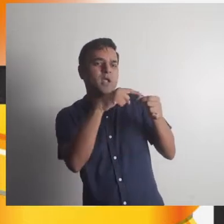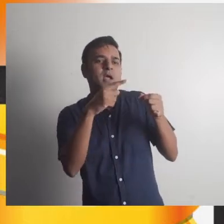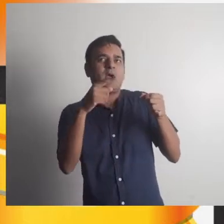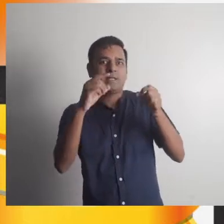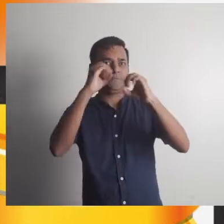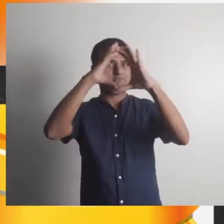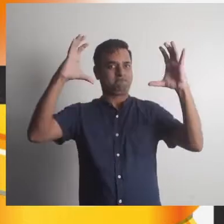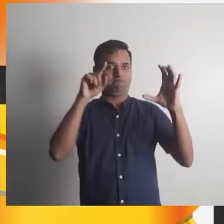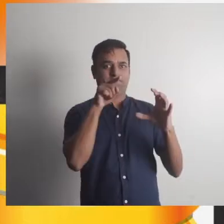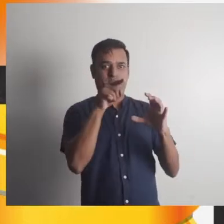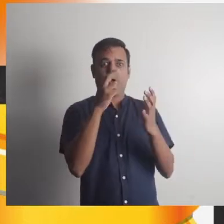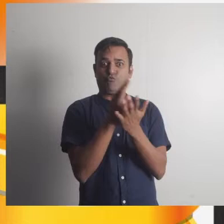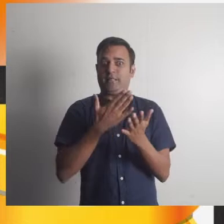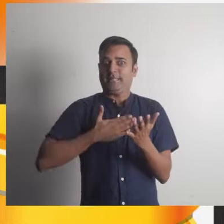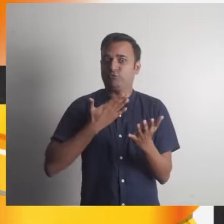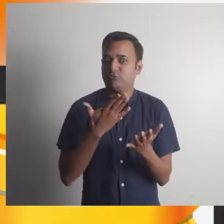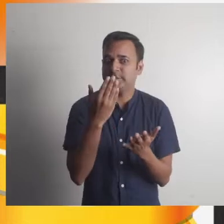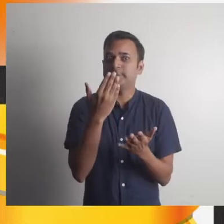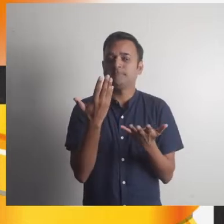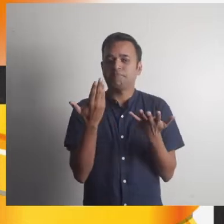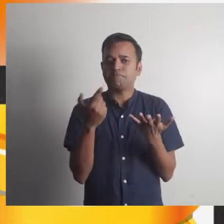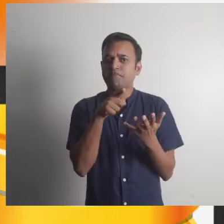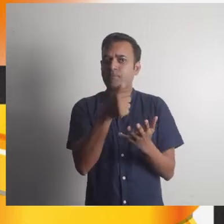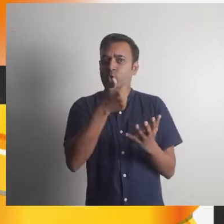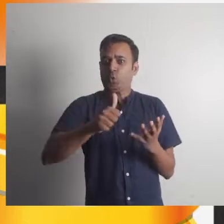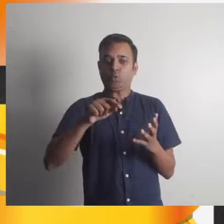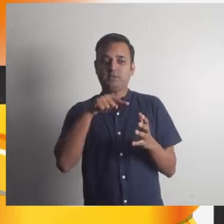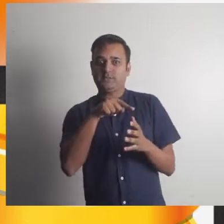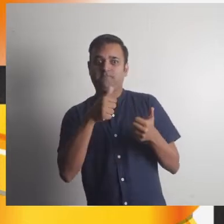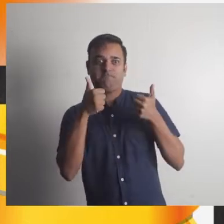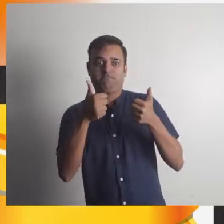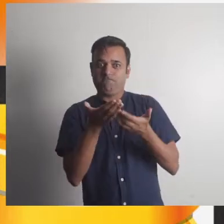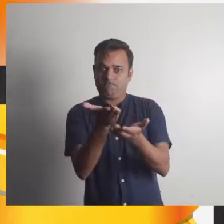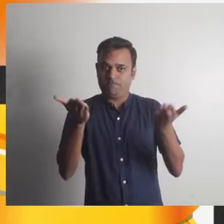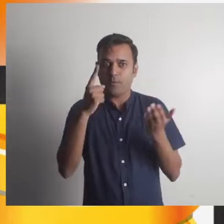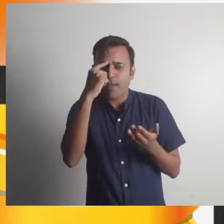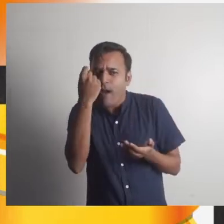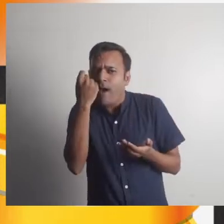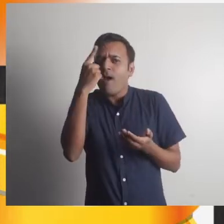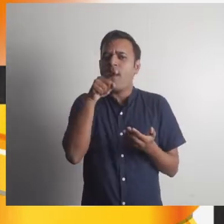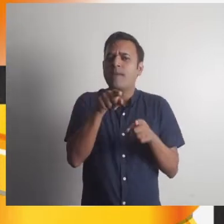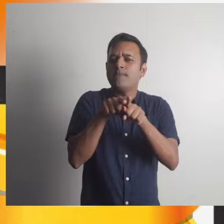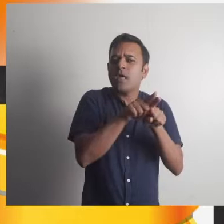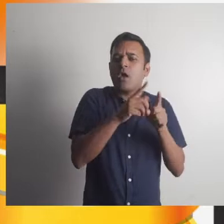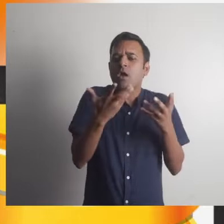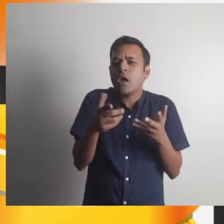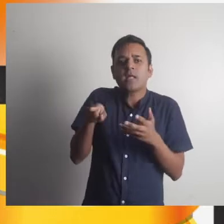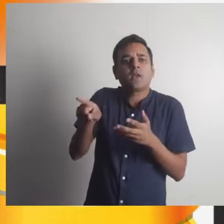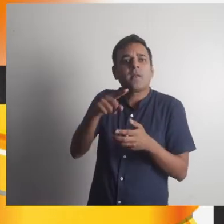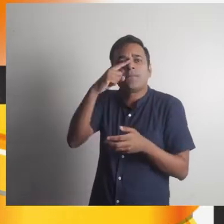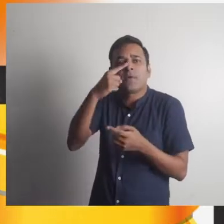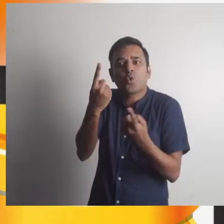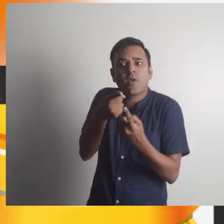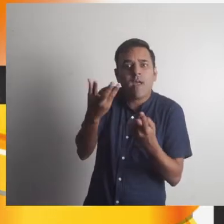all create those experiences of privilege and inequality with each other. So let's just, there's some added, everything